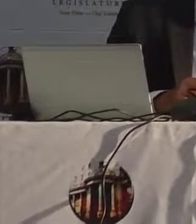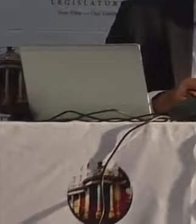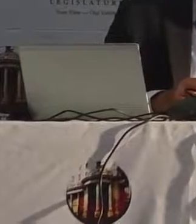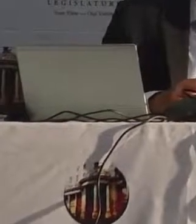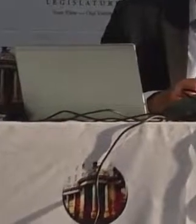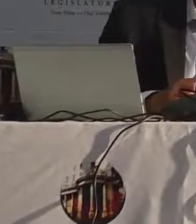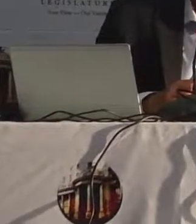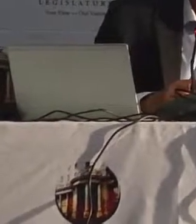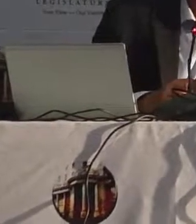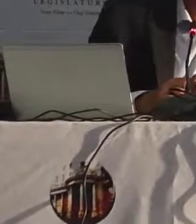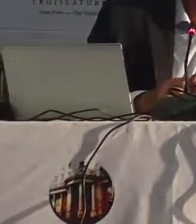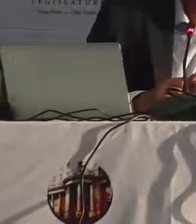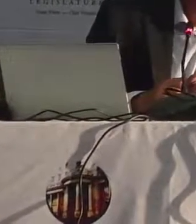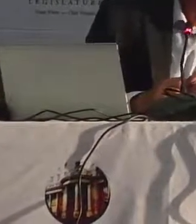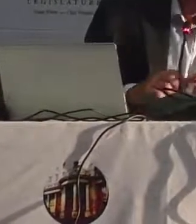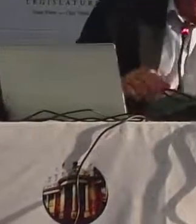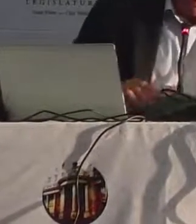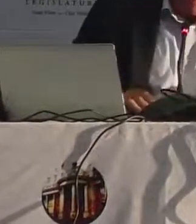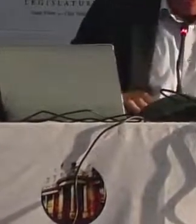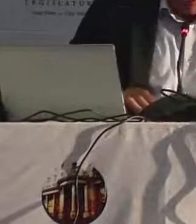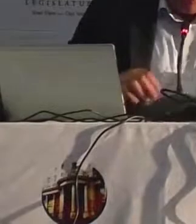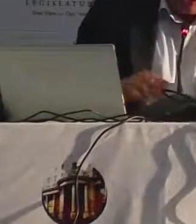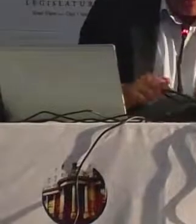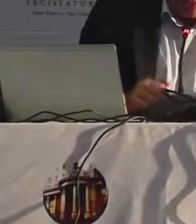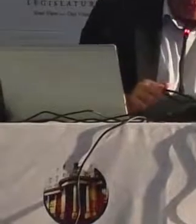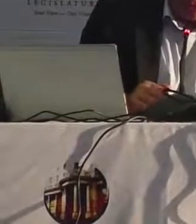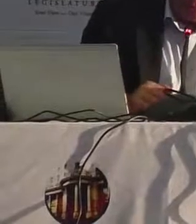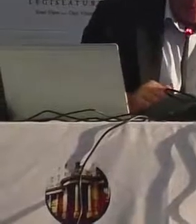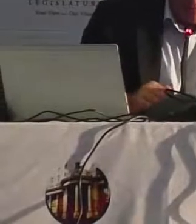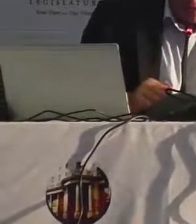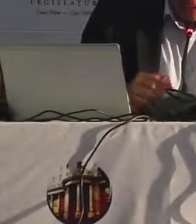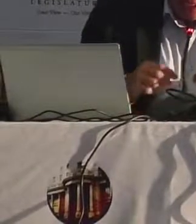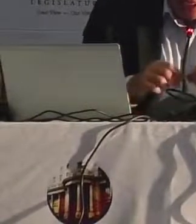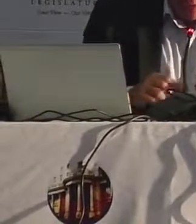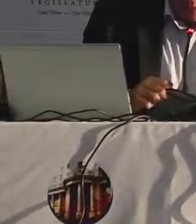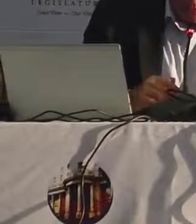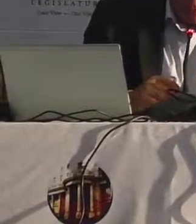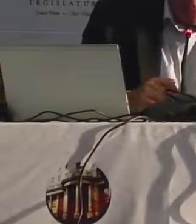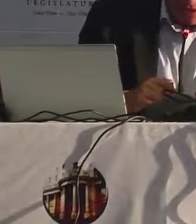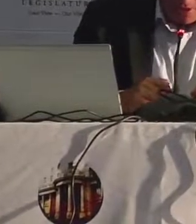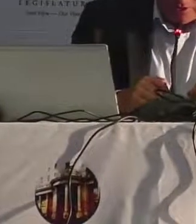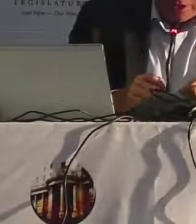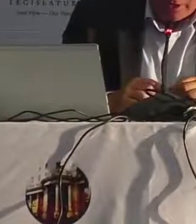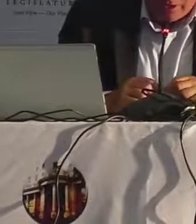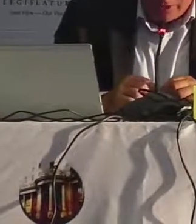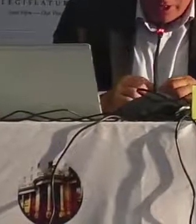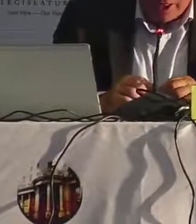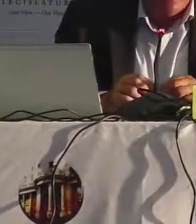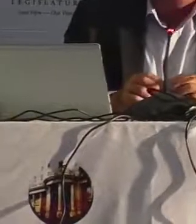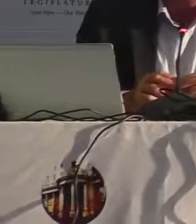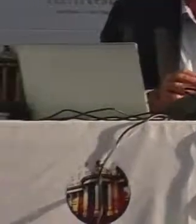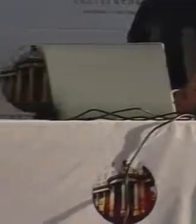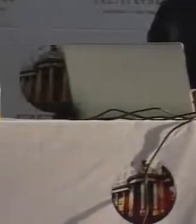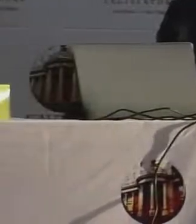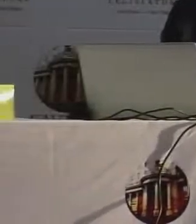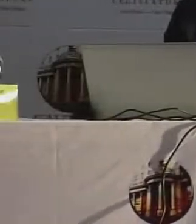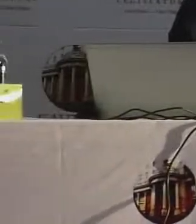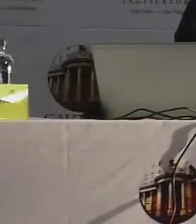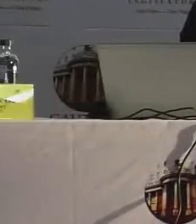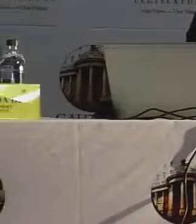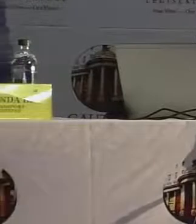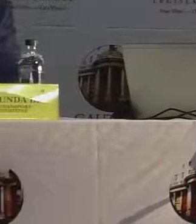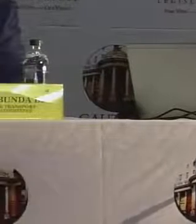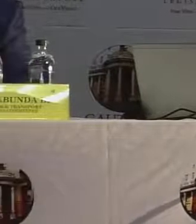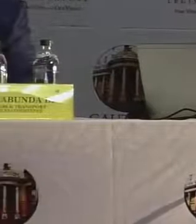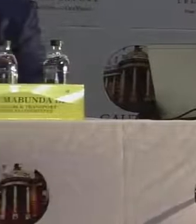really appreciate you making time to be with us. Thank you very much, MMC. I would also like to extend an welcome